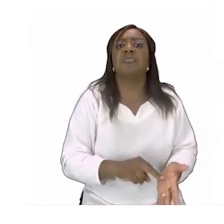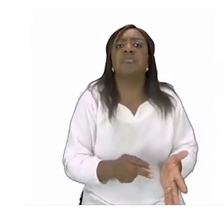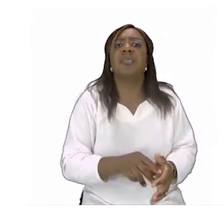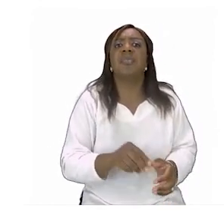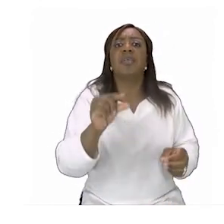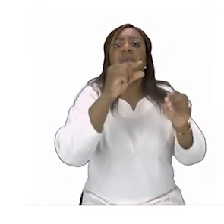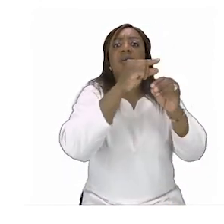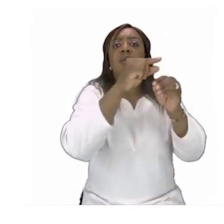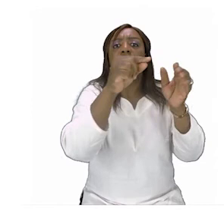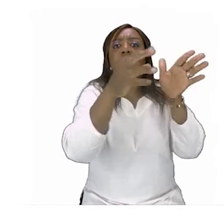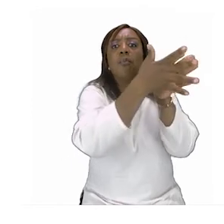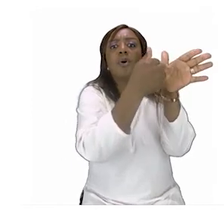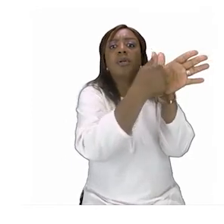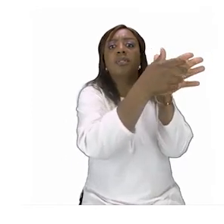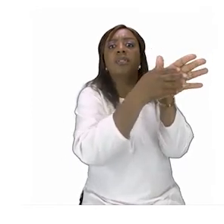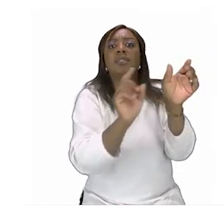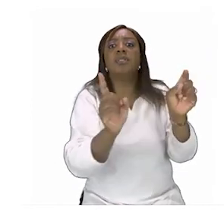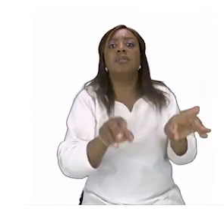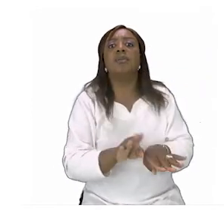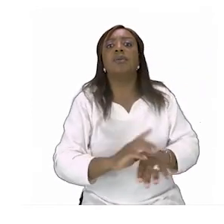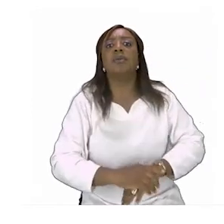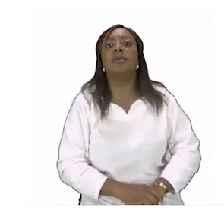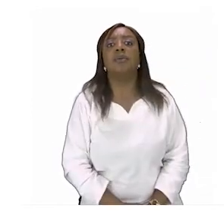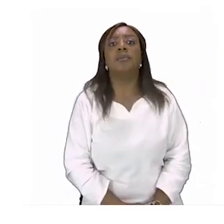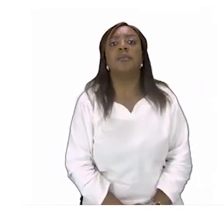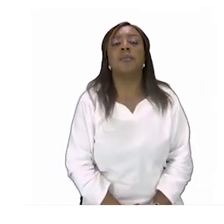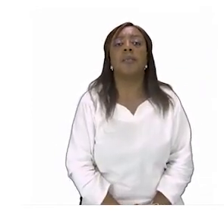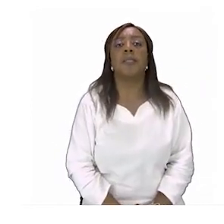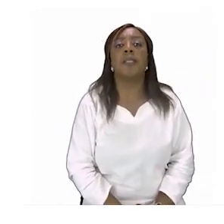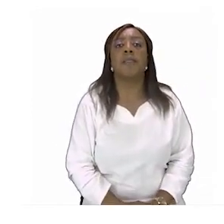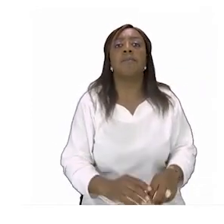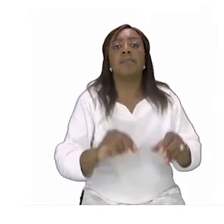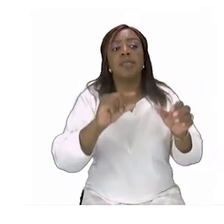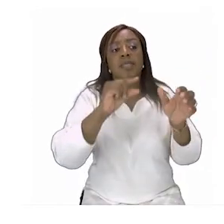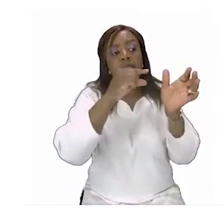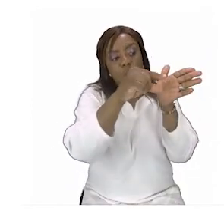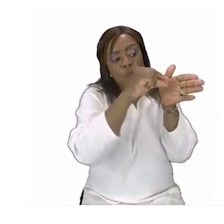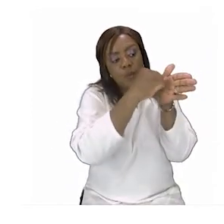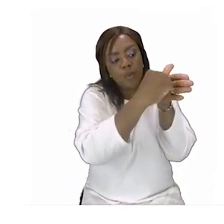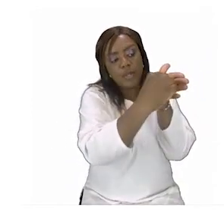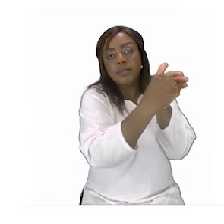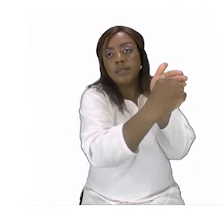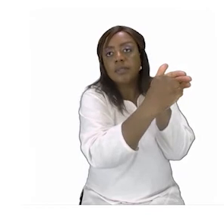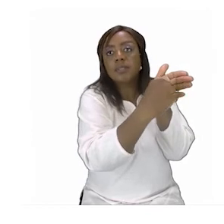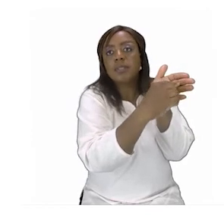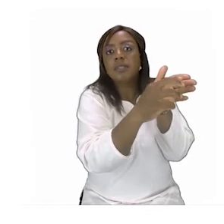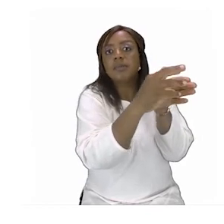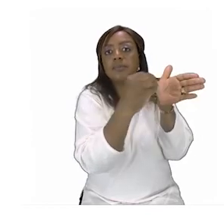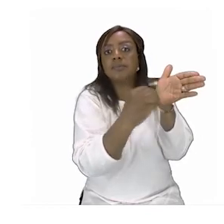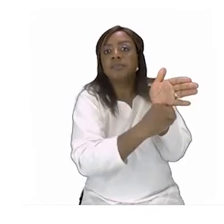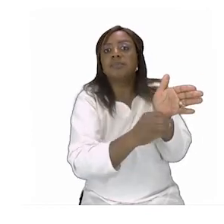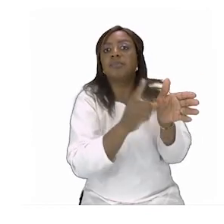boys and girls, during coronavirus times, we are not allowed to touch each other.